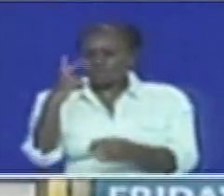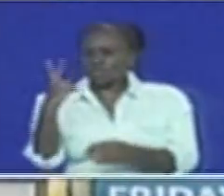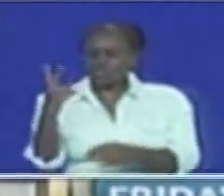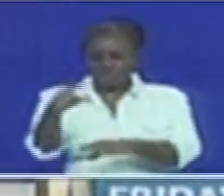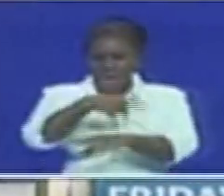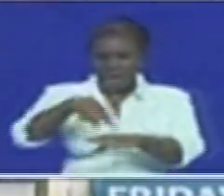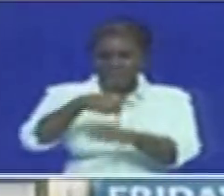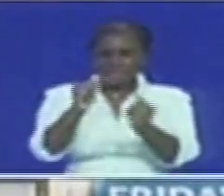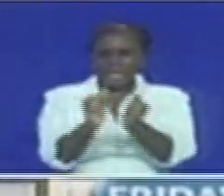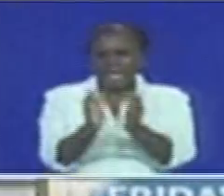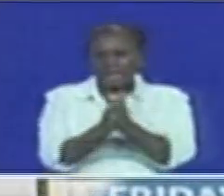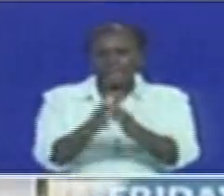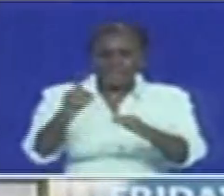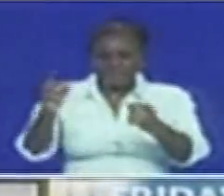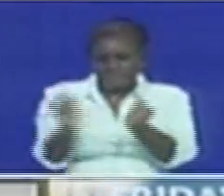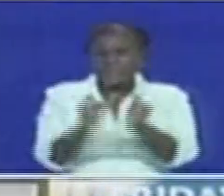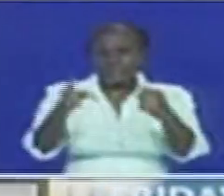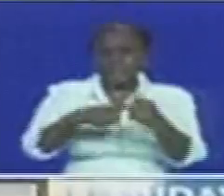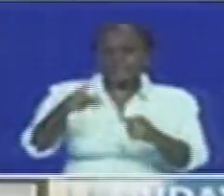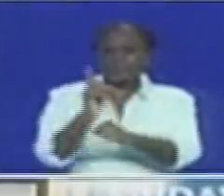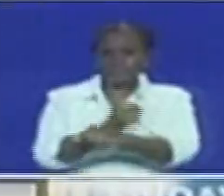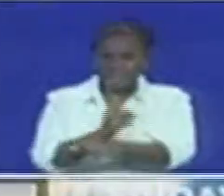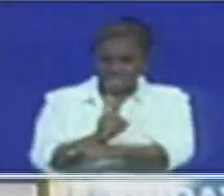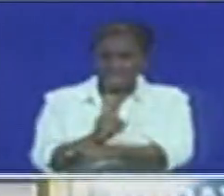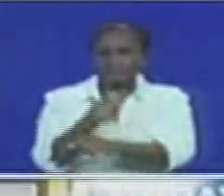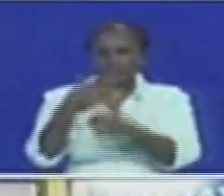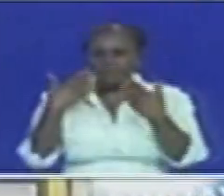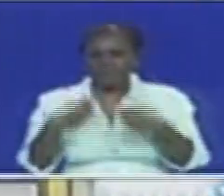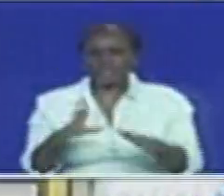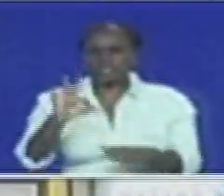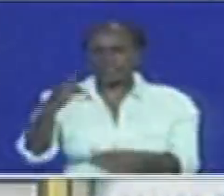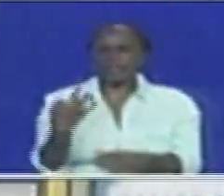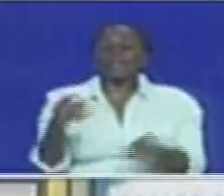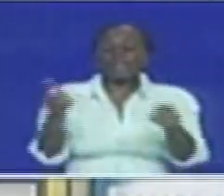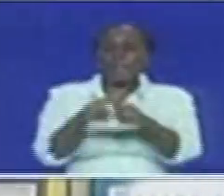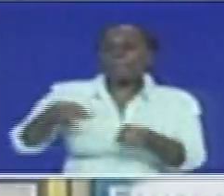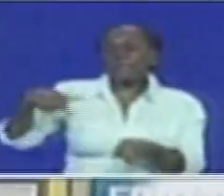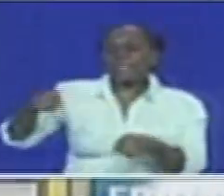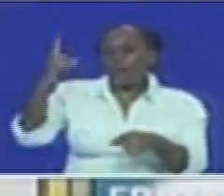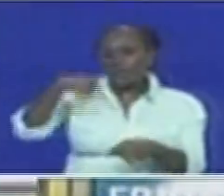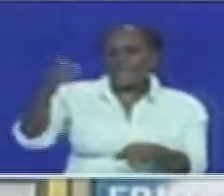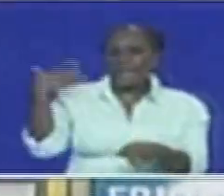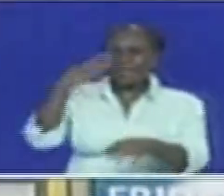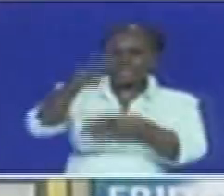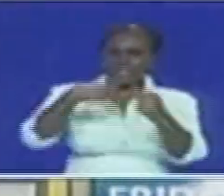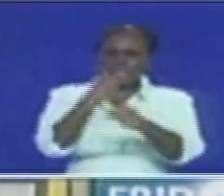and 16 minutes. He set in Chicago last August when he finished third. Peter Somme won in Paris last year. Former